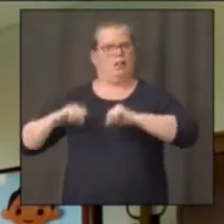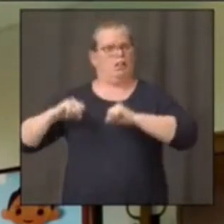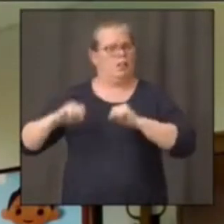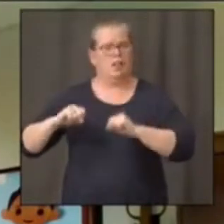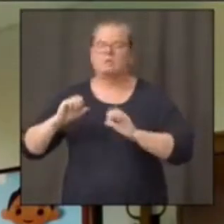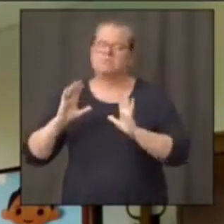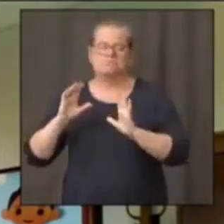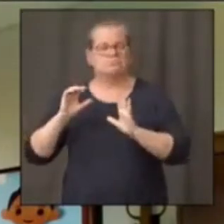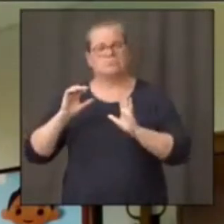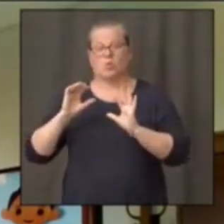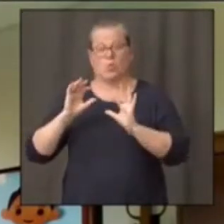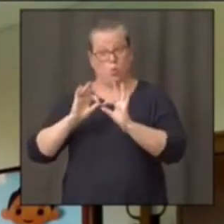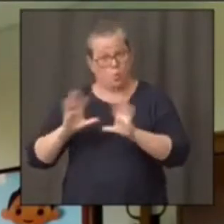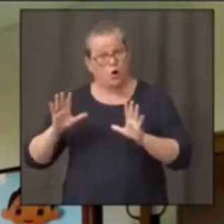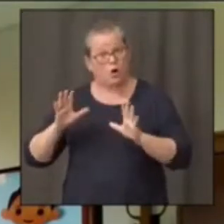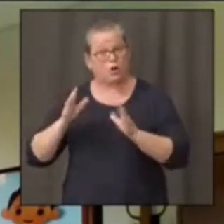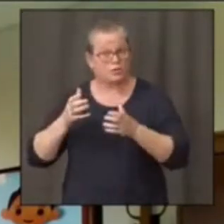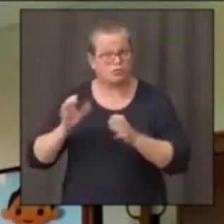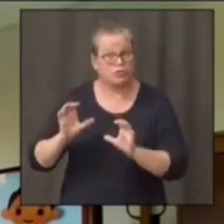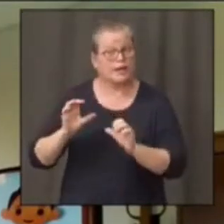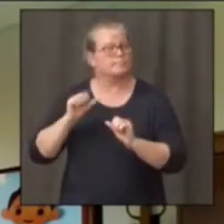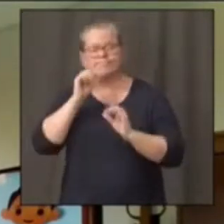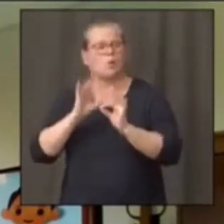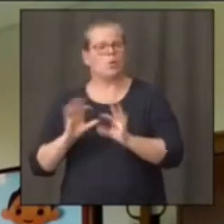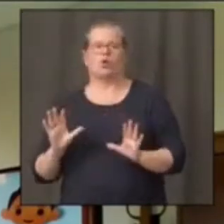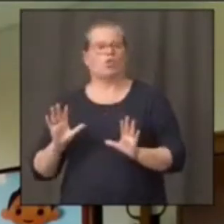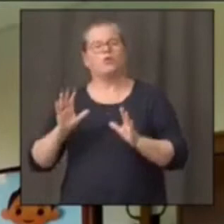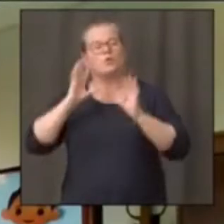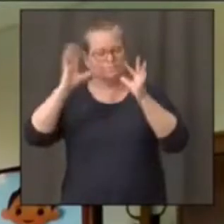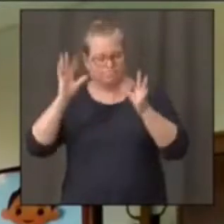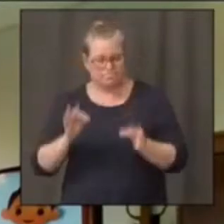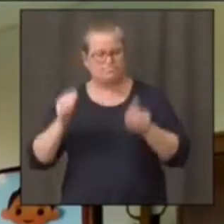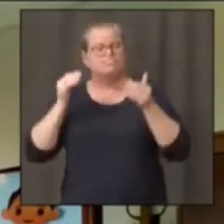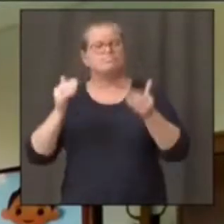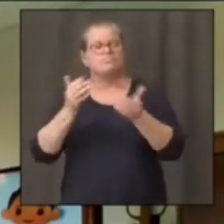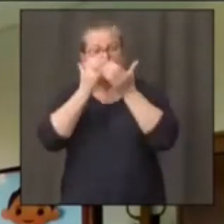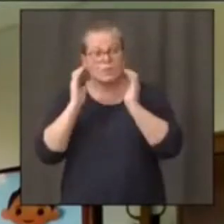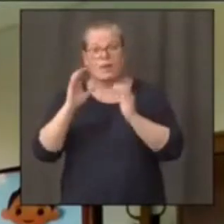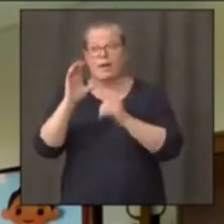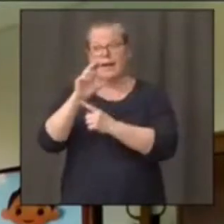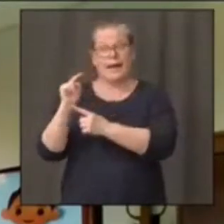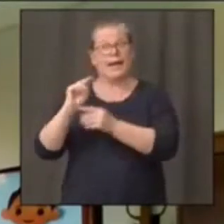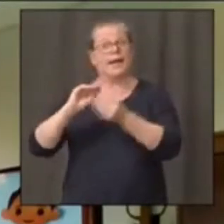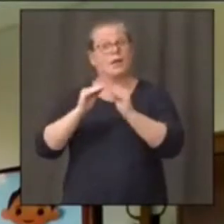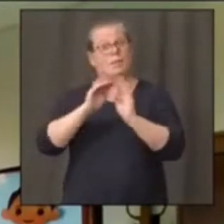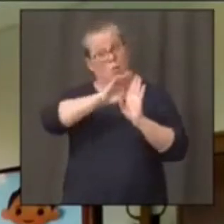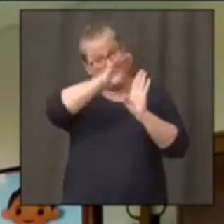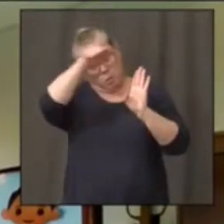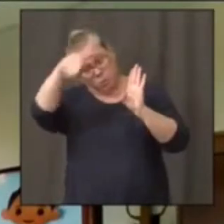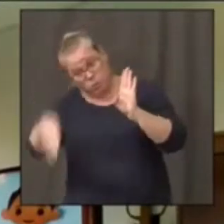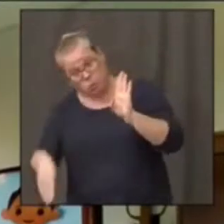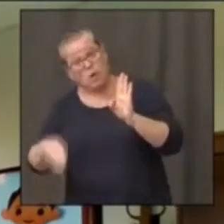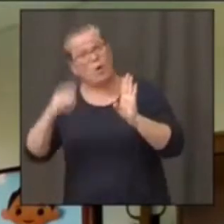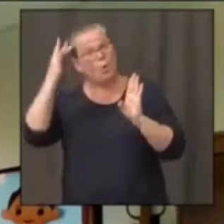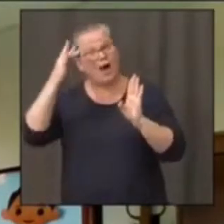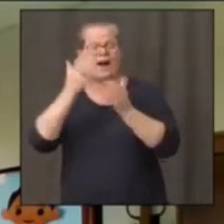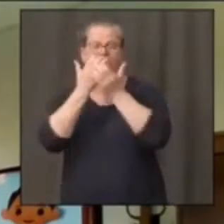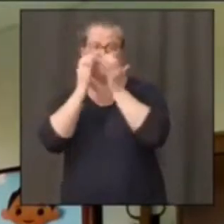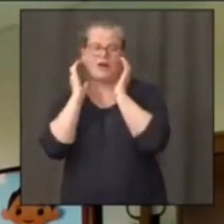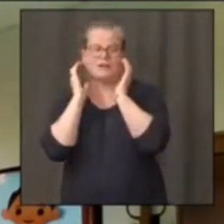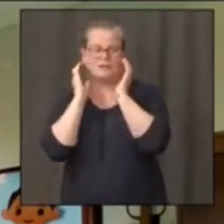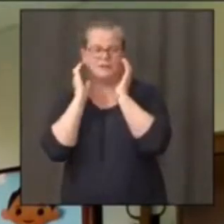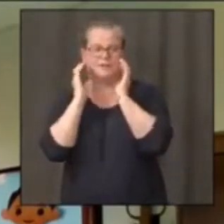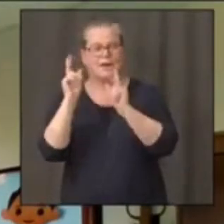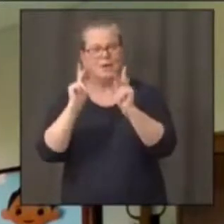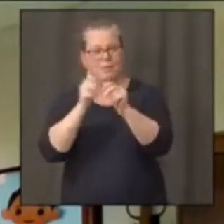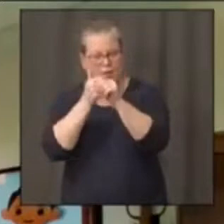something that has helped Connecticut get to where it is, and we know that has to be the culture of our state as we're educating students so that